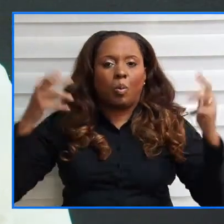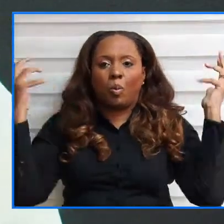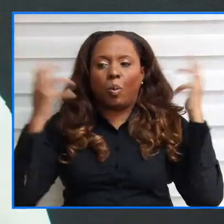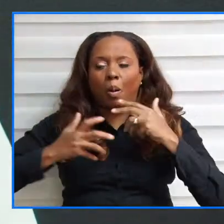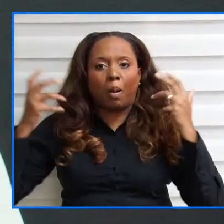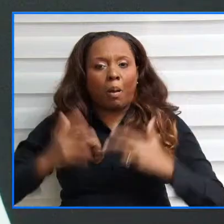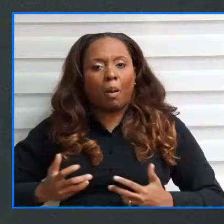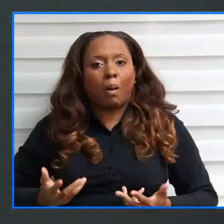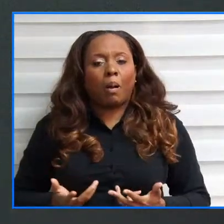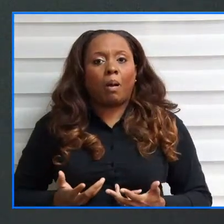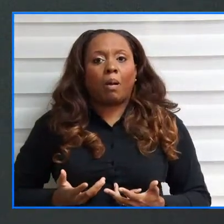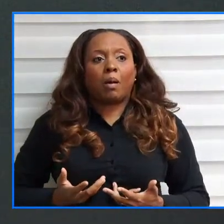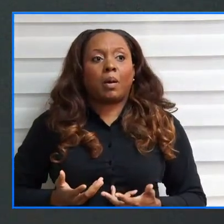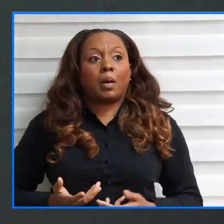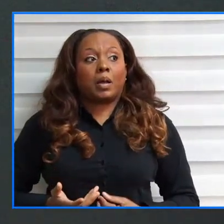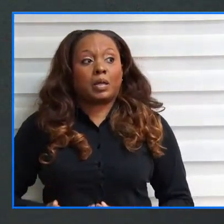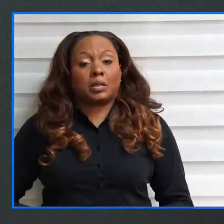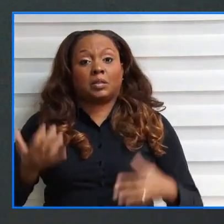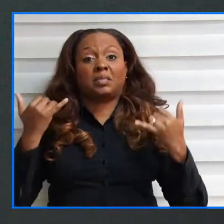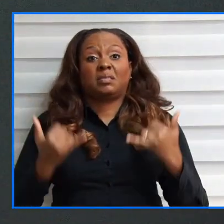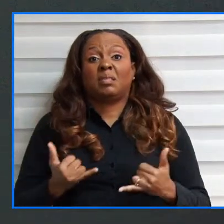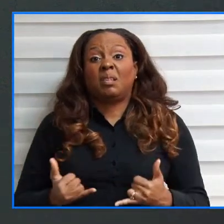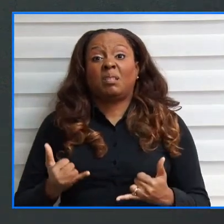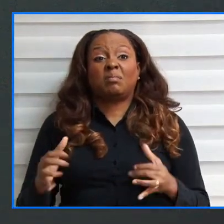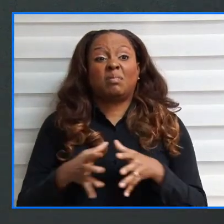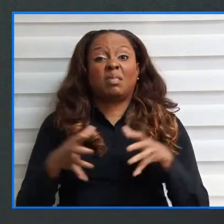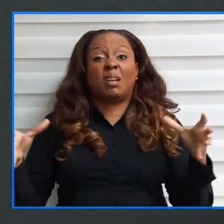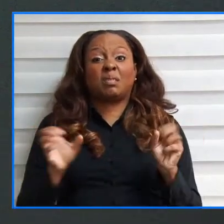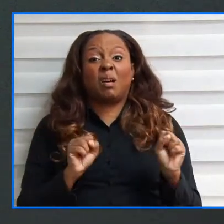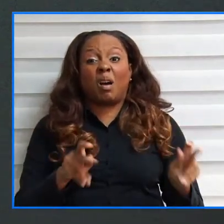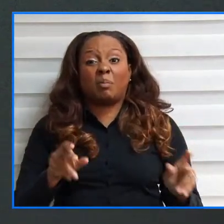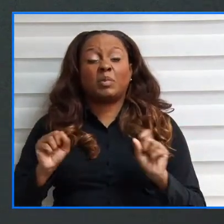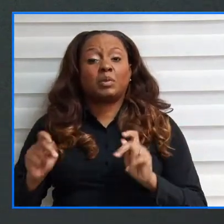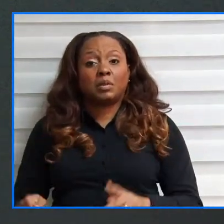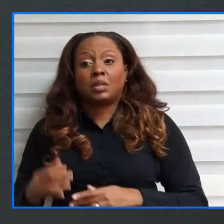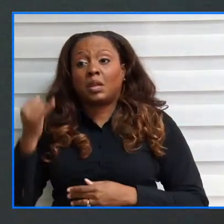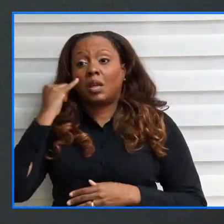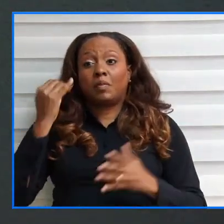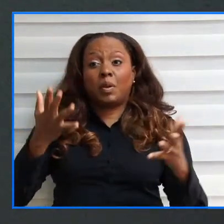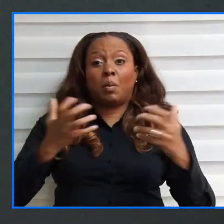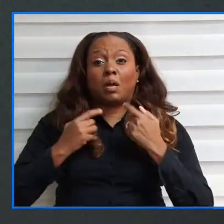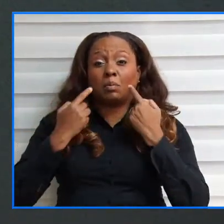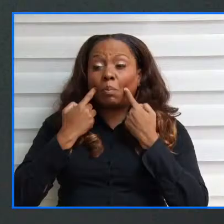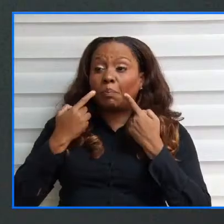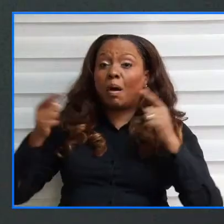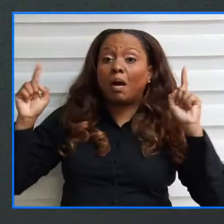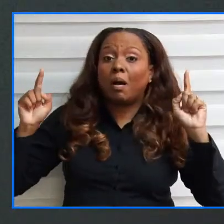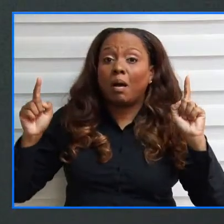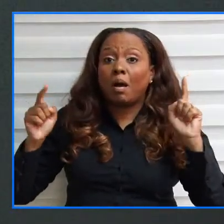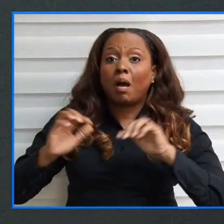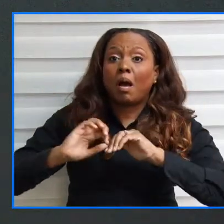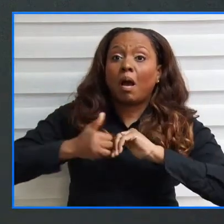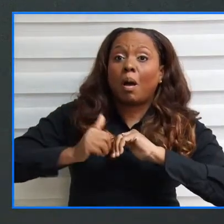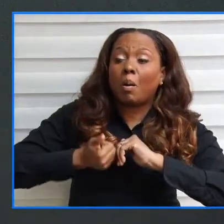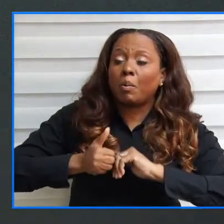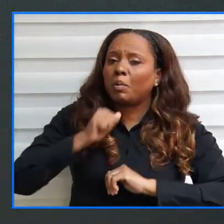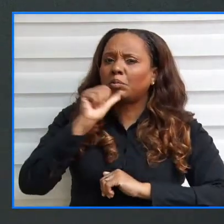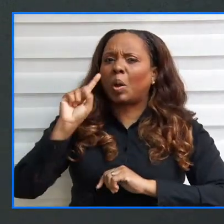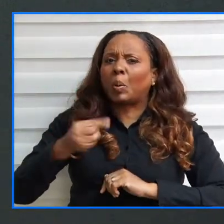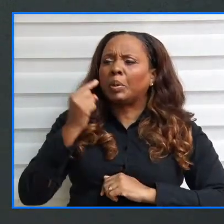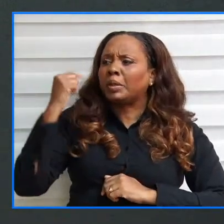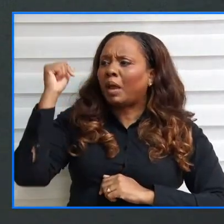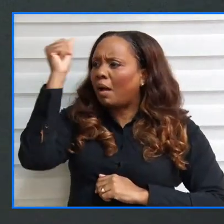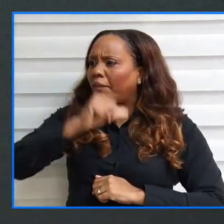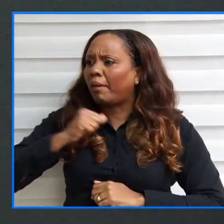that extent, therefore, the opportunities that will be required if they are to prosper must be found not only on the continent of Africa but